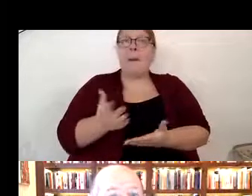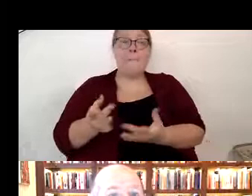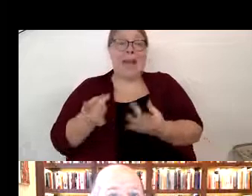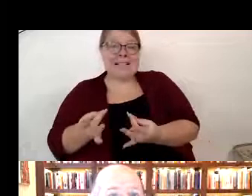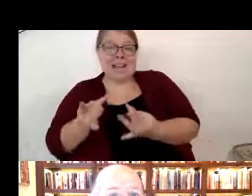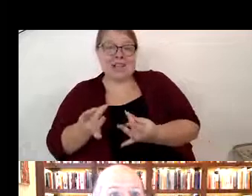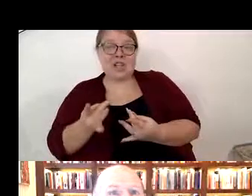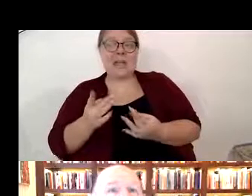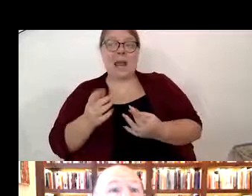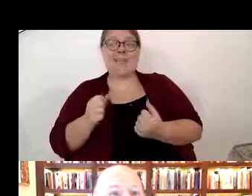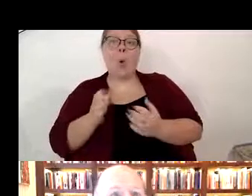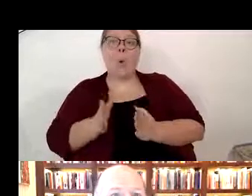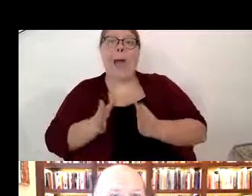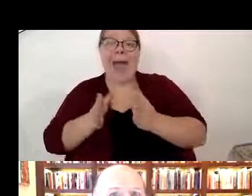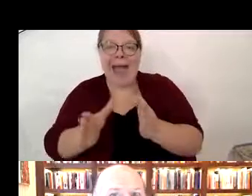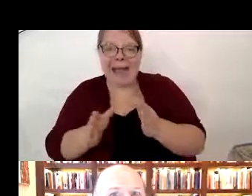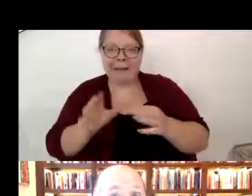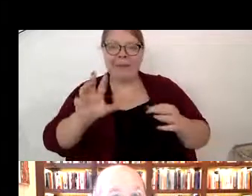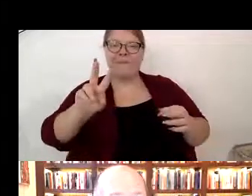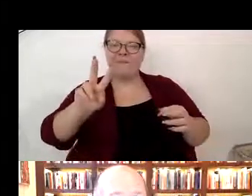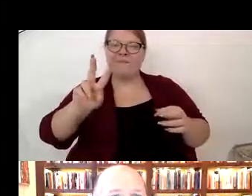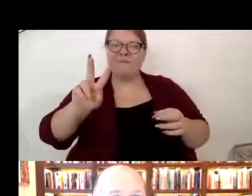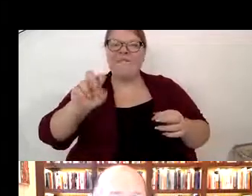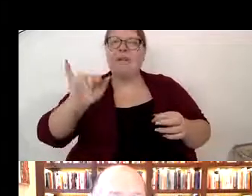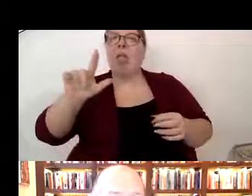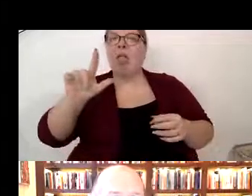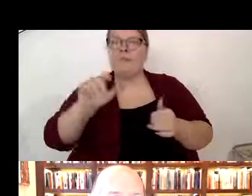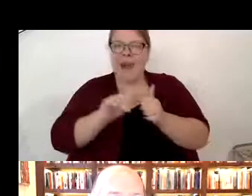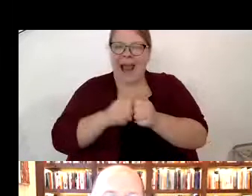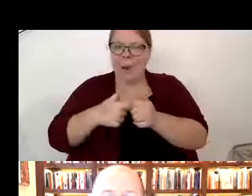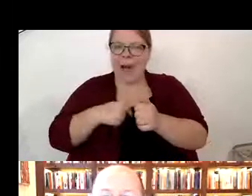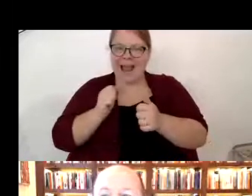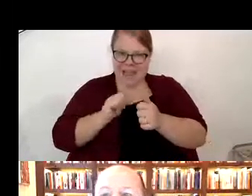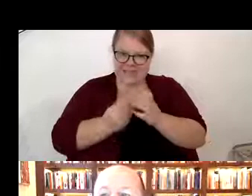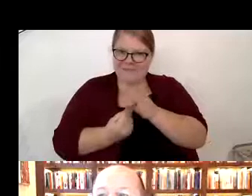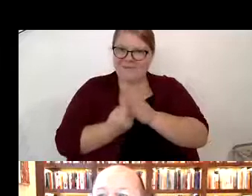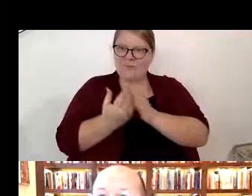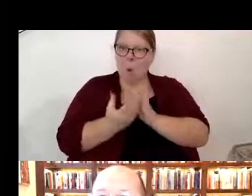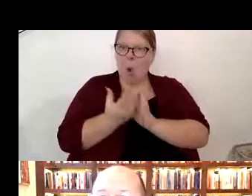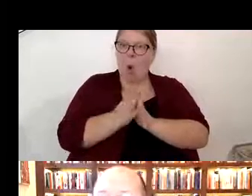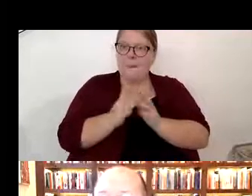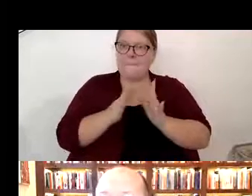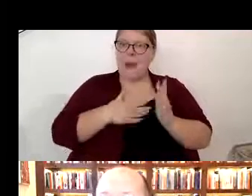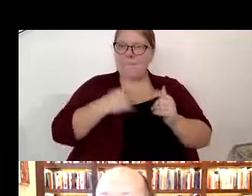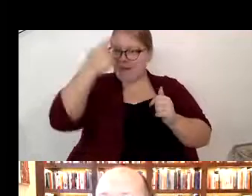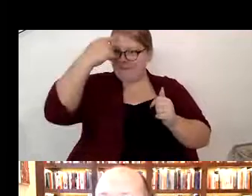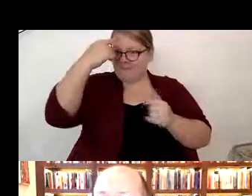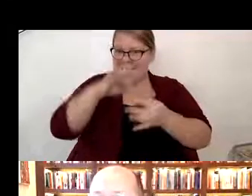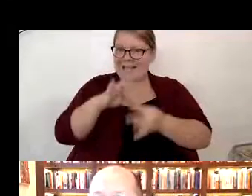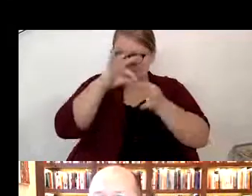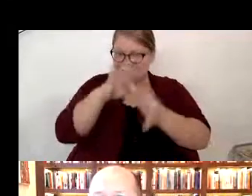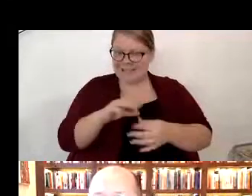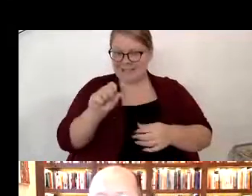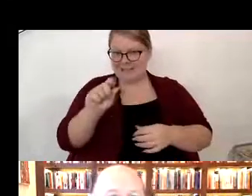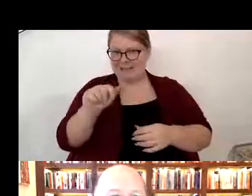of the vehicle through which I cultivate a mindfulness state, right? And I'll use the analogy of like a